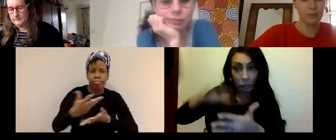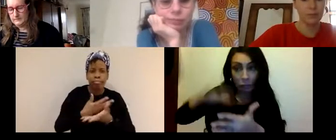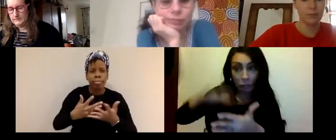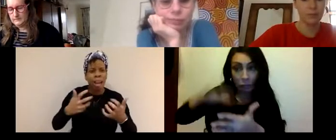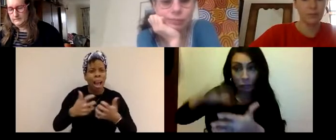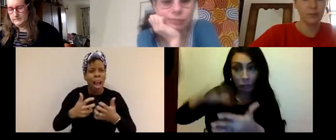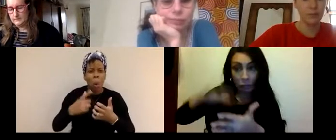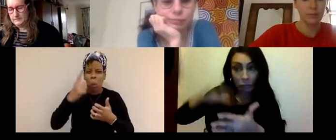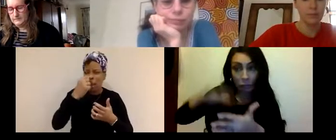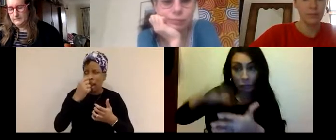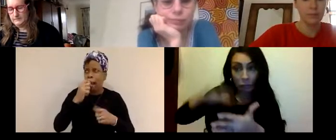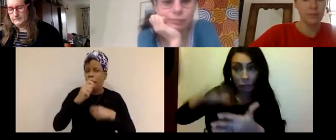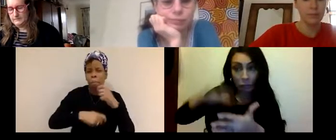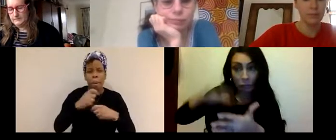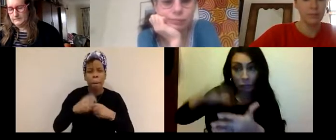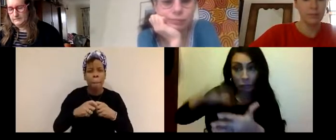try and bring